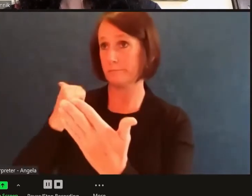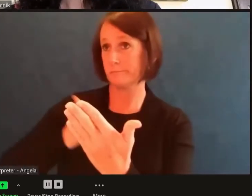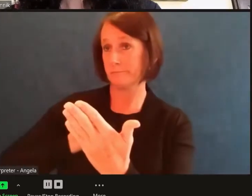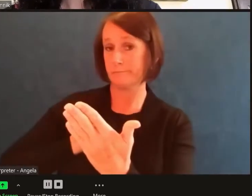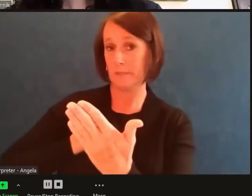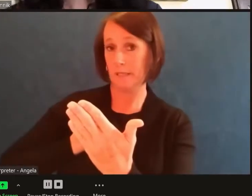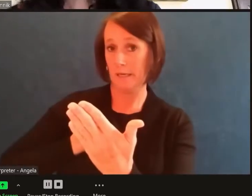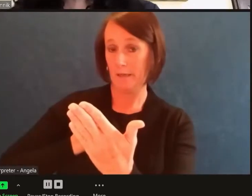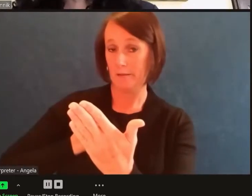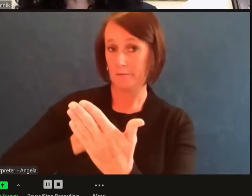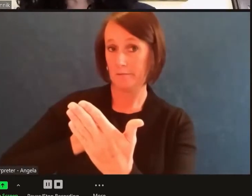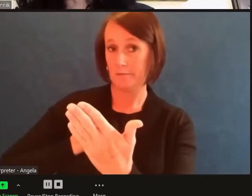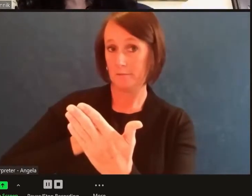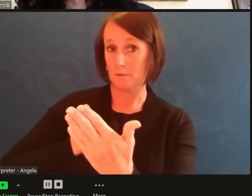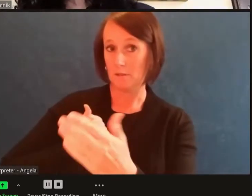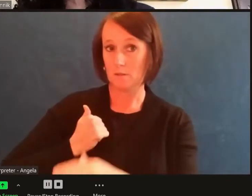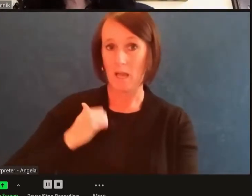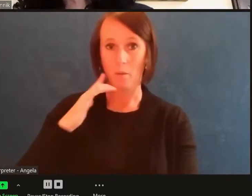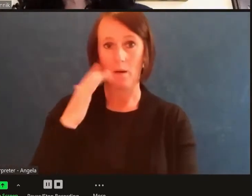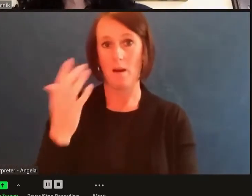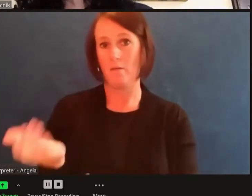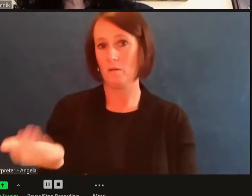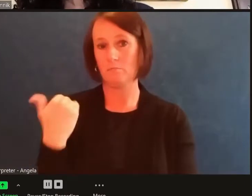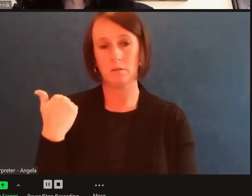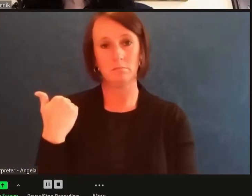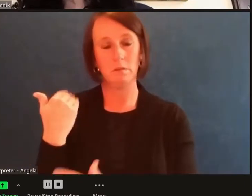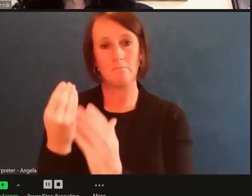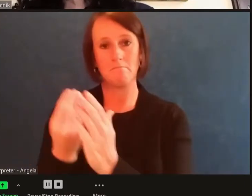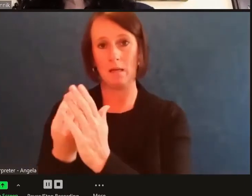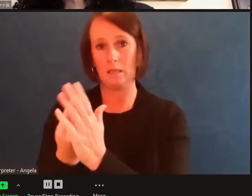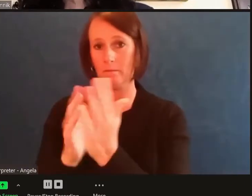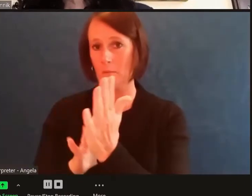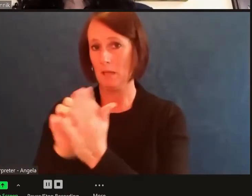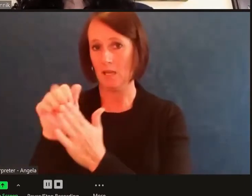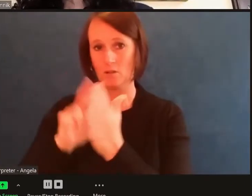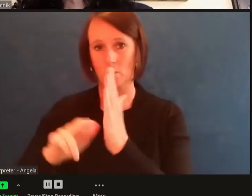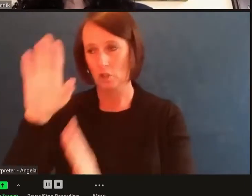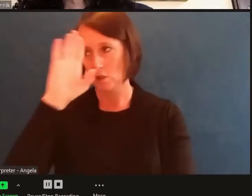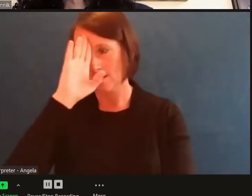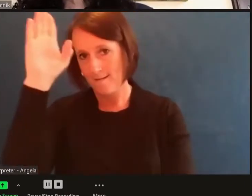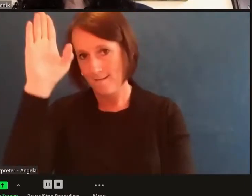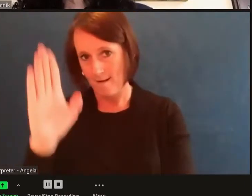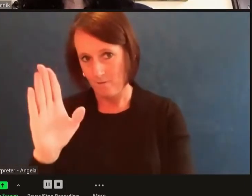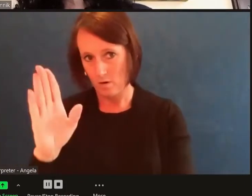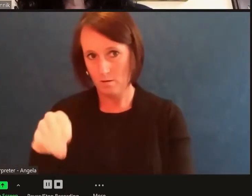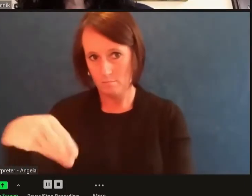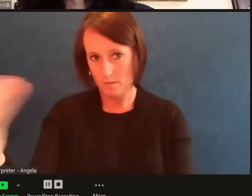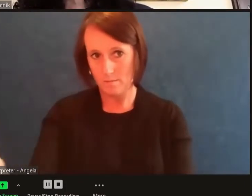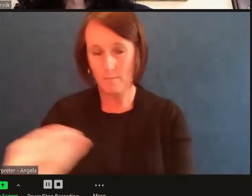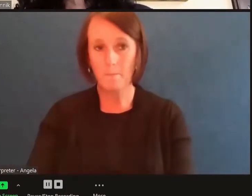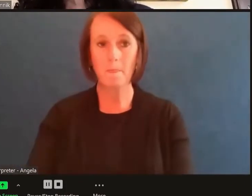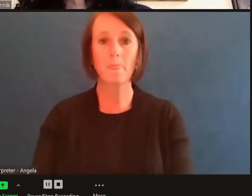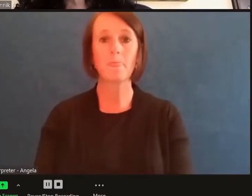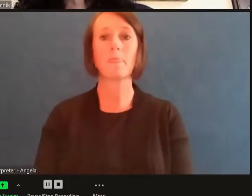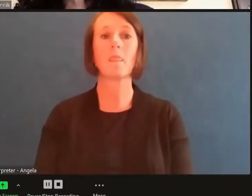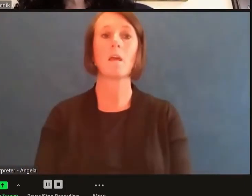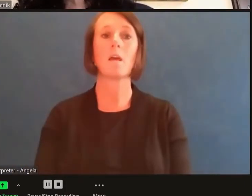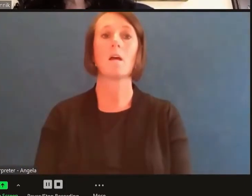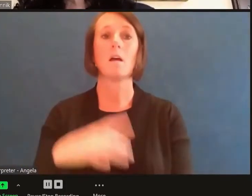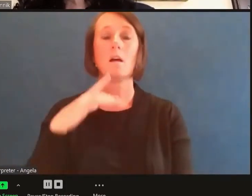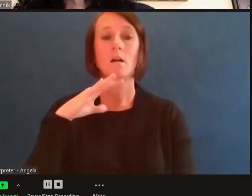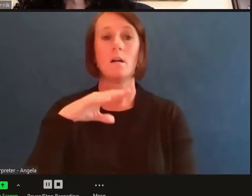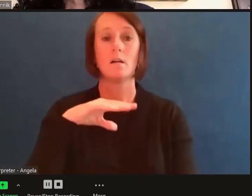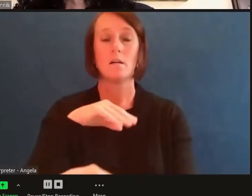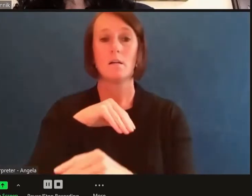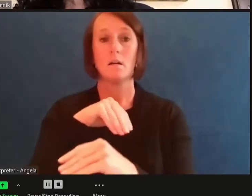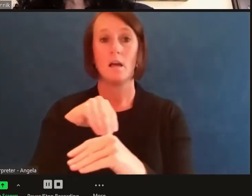I would never take money for cancer research. Terry is an amazing hero. I also was involved in creating the National Run